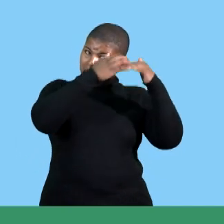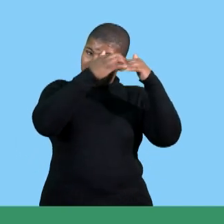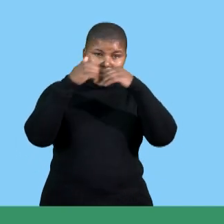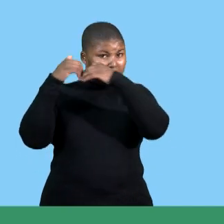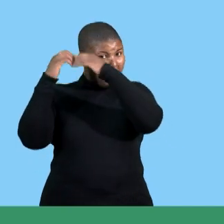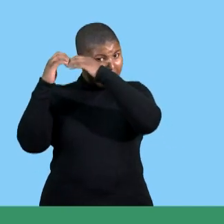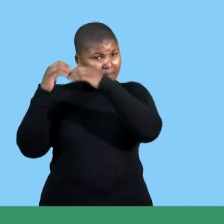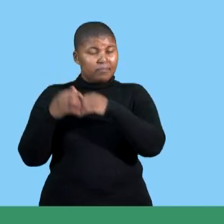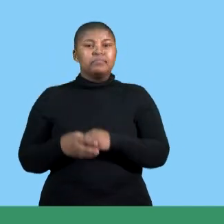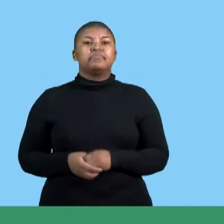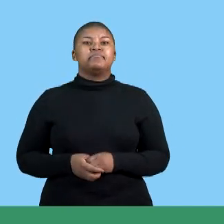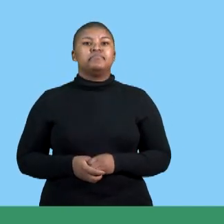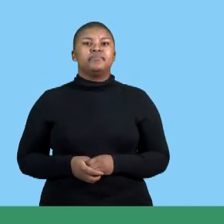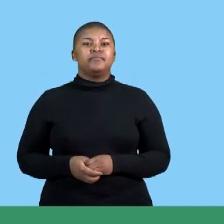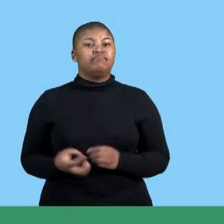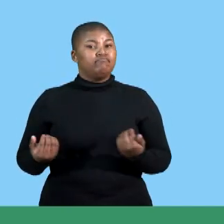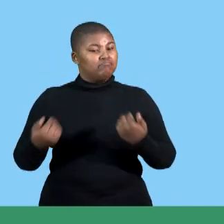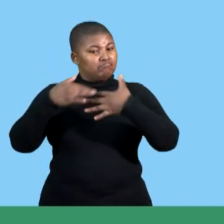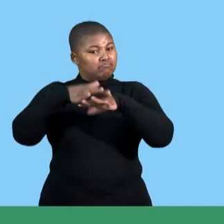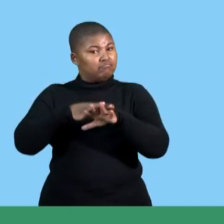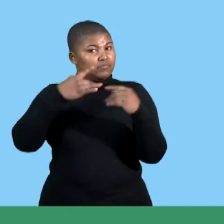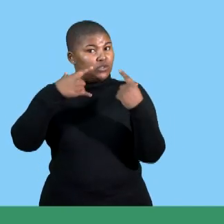That is number one. Generated,